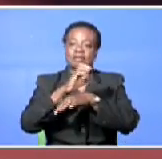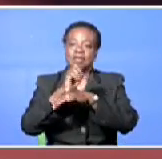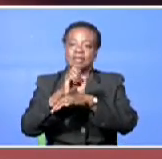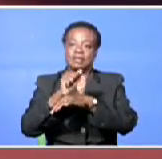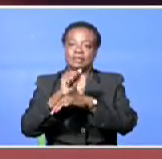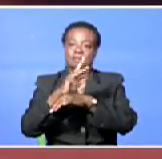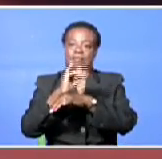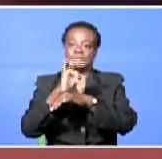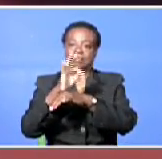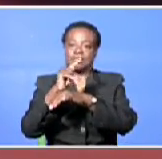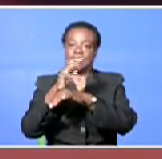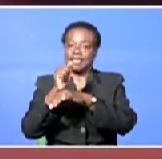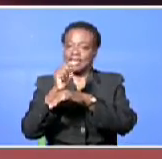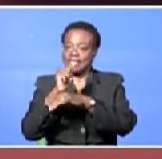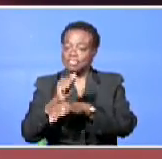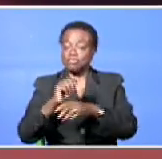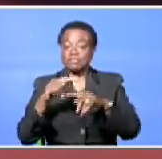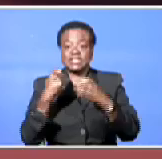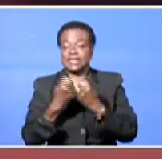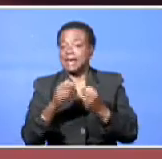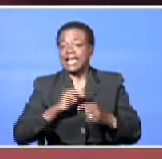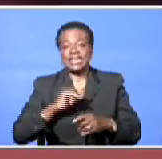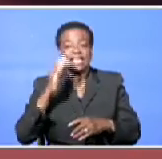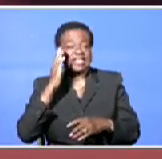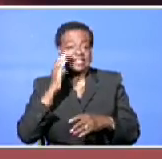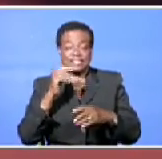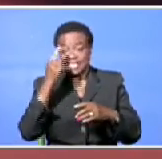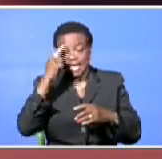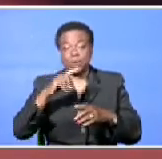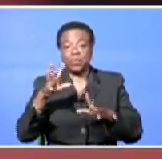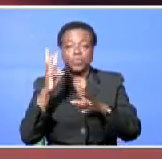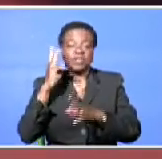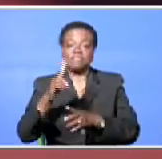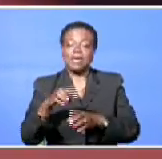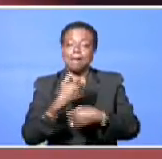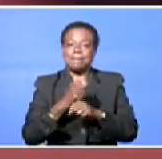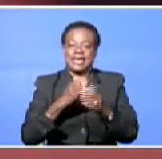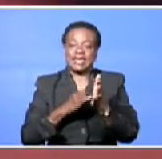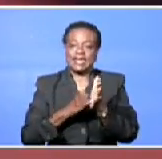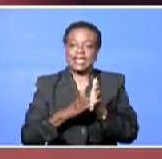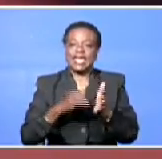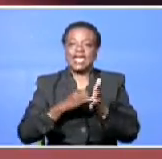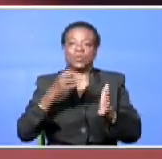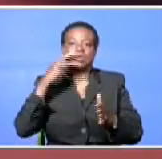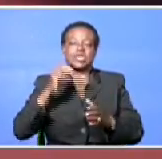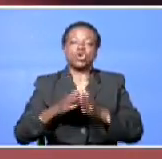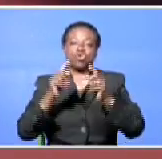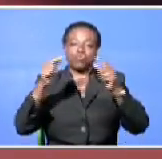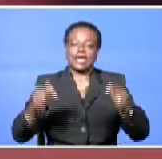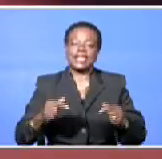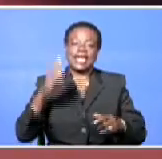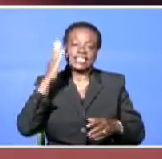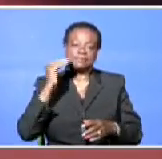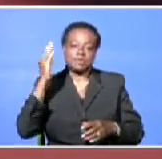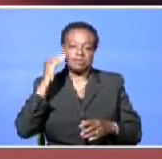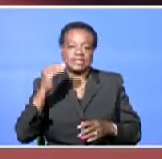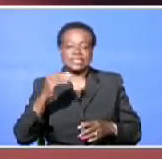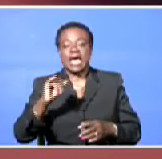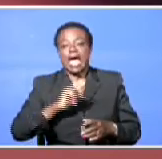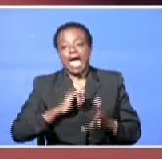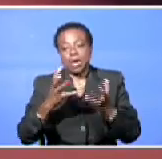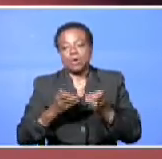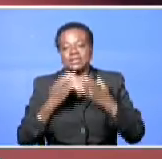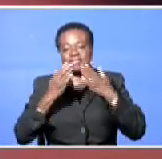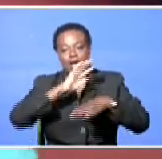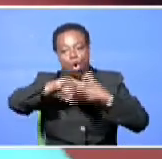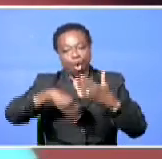didn't experience that I would make it, and it's a great experience. I am getting trained better. I would like to